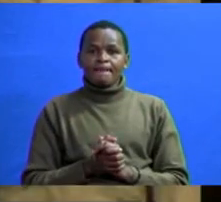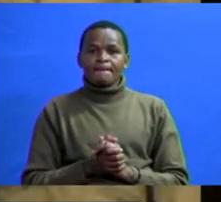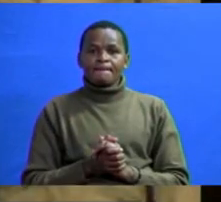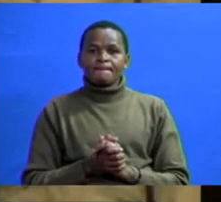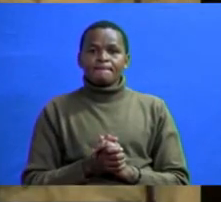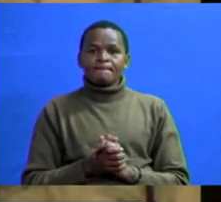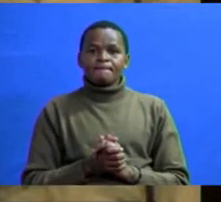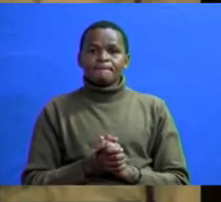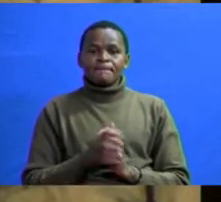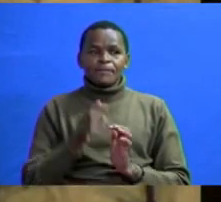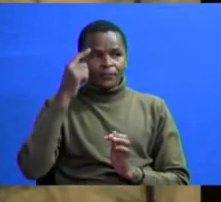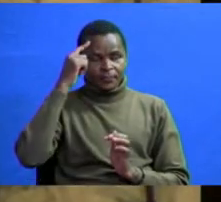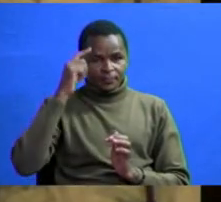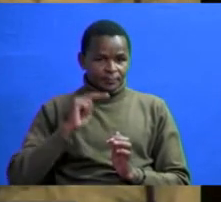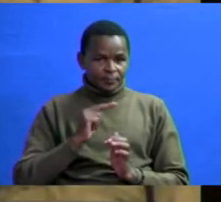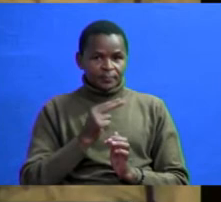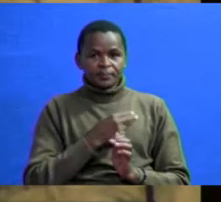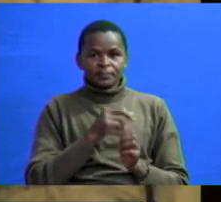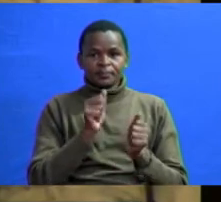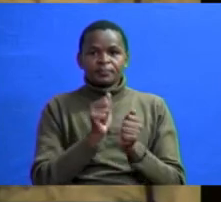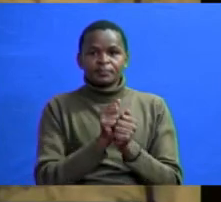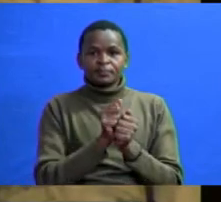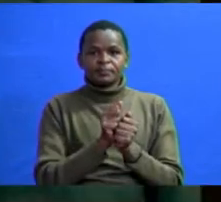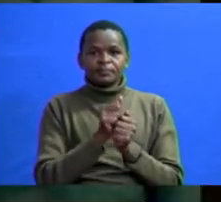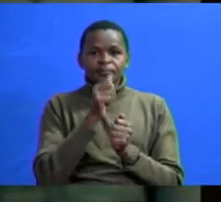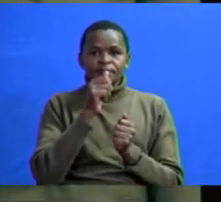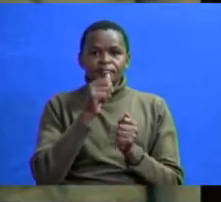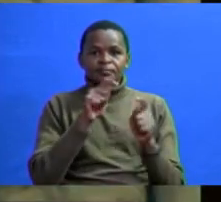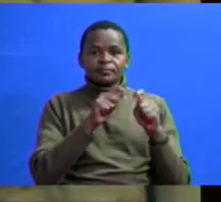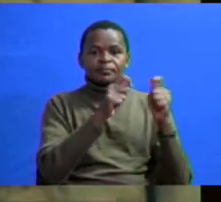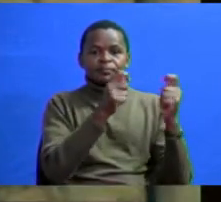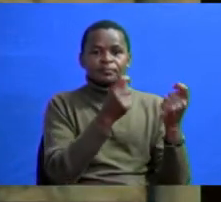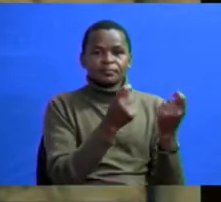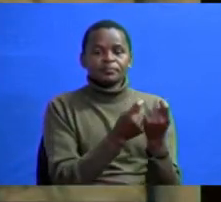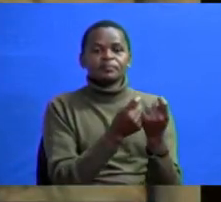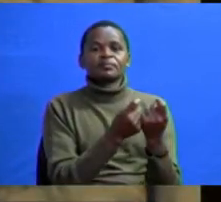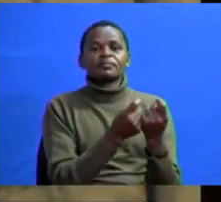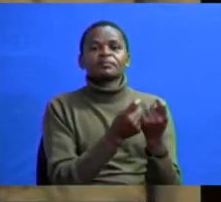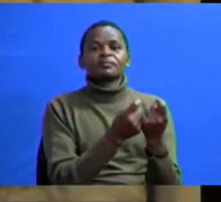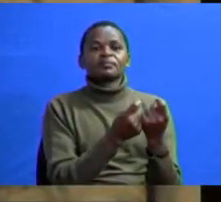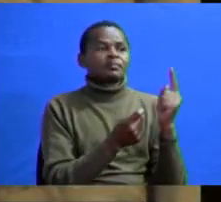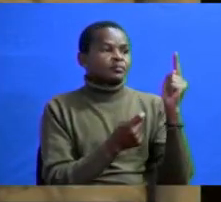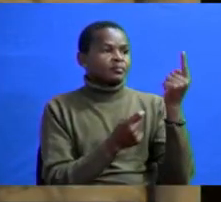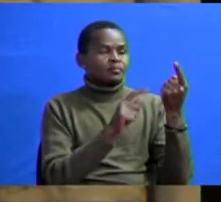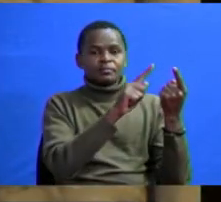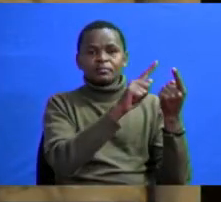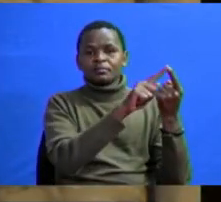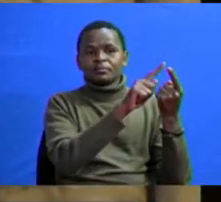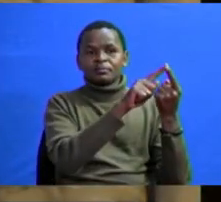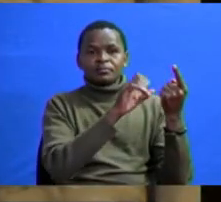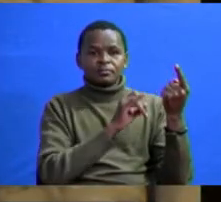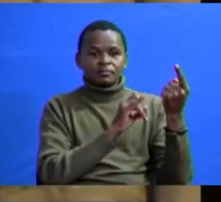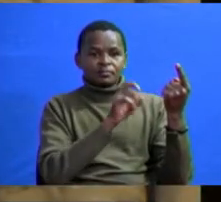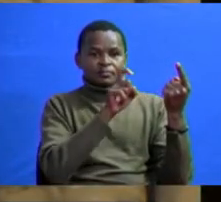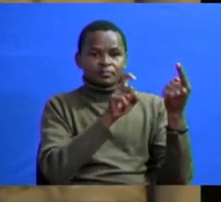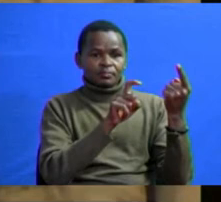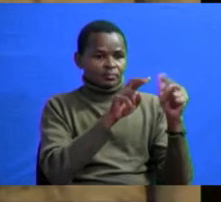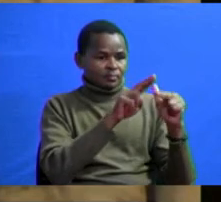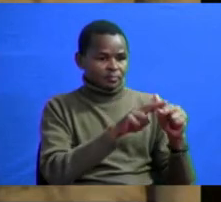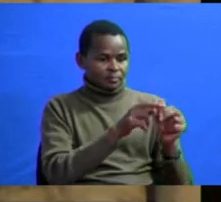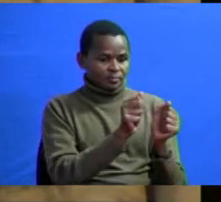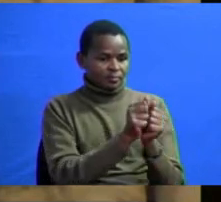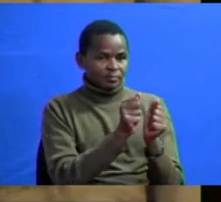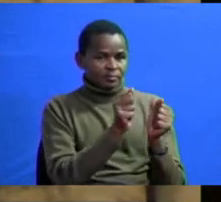Mm-hmm. So for us to come up with a diagnosis, or for me to come up with a diagnosis, first and foremost, I must sit down with